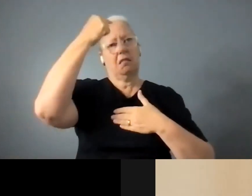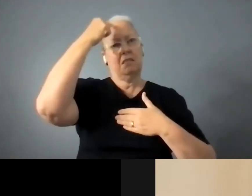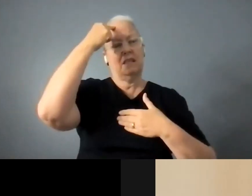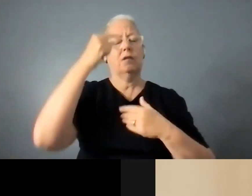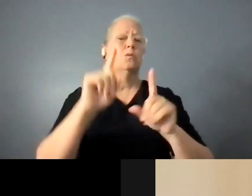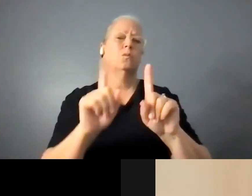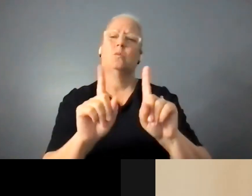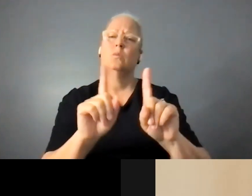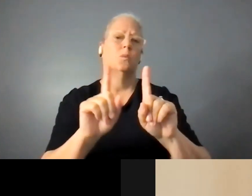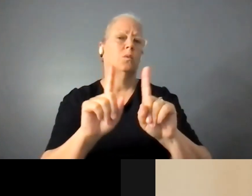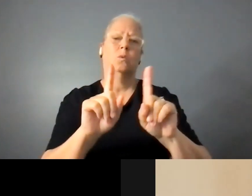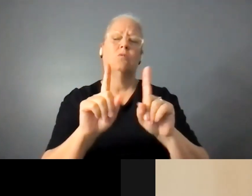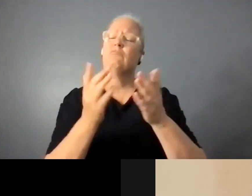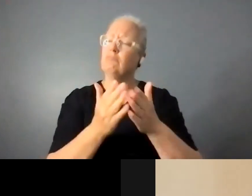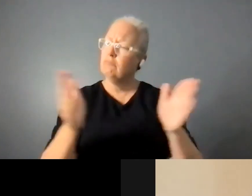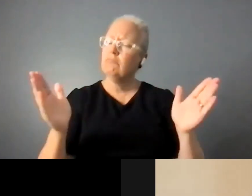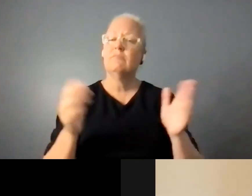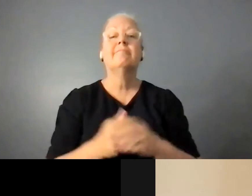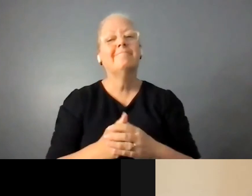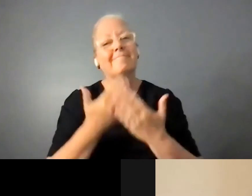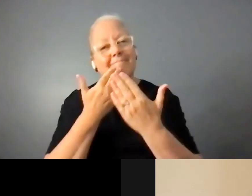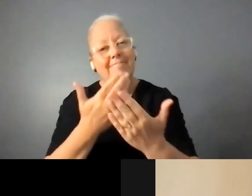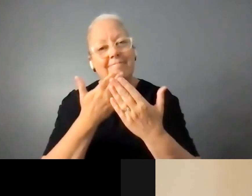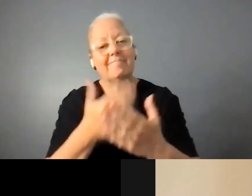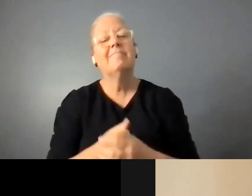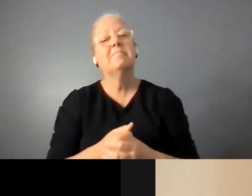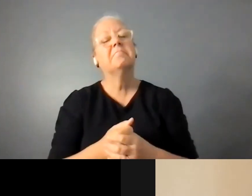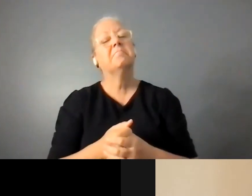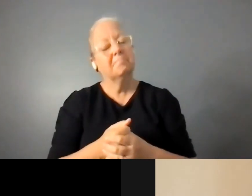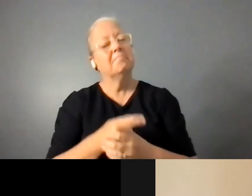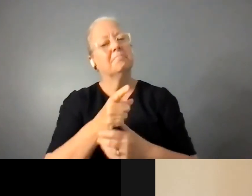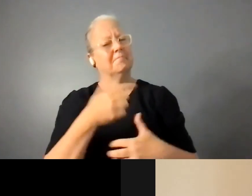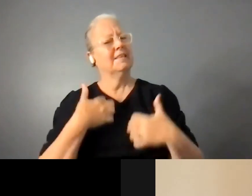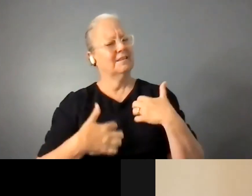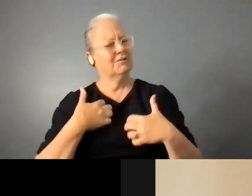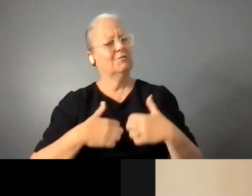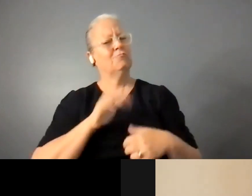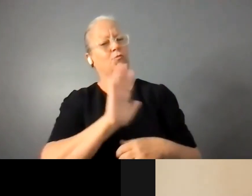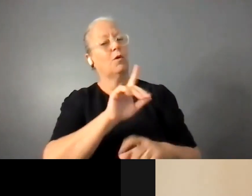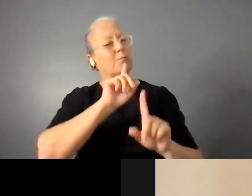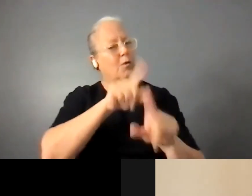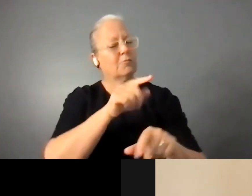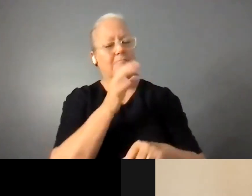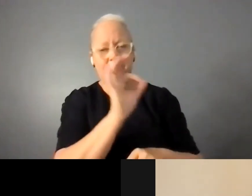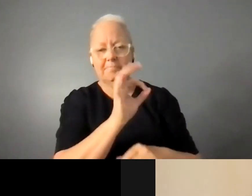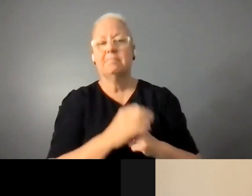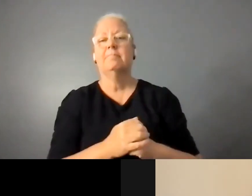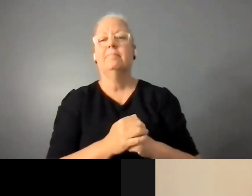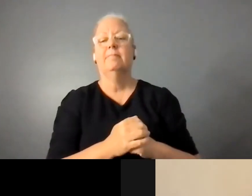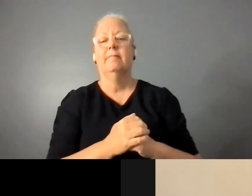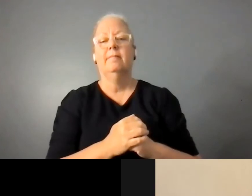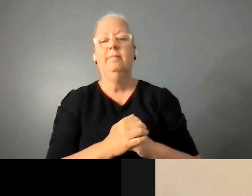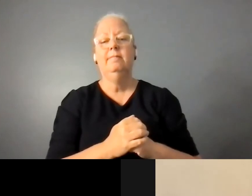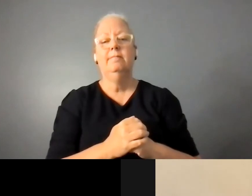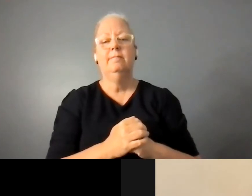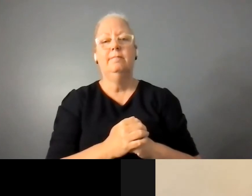we can use. Many thanks, Andrea. Very interesting what you've just told us. What Andrea's just told us, because